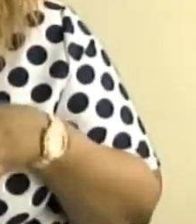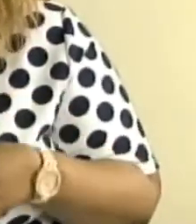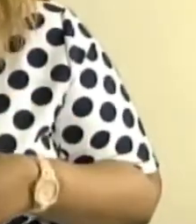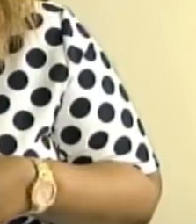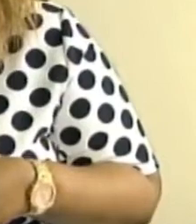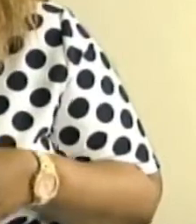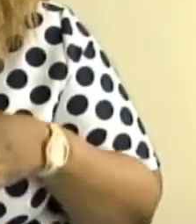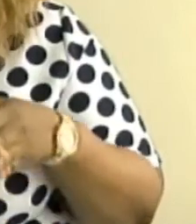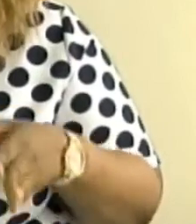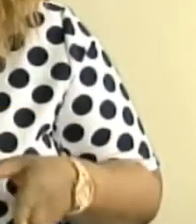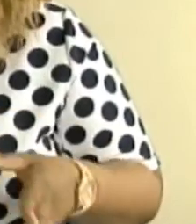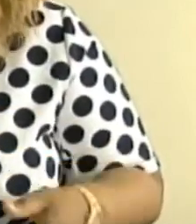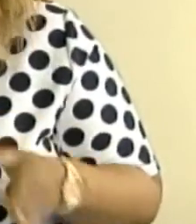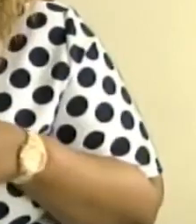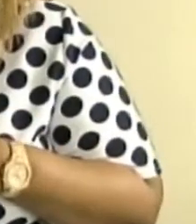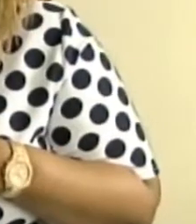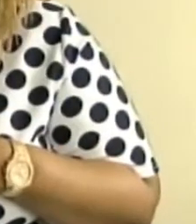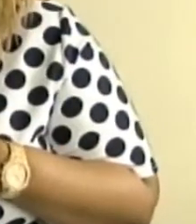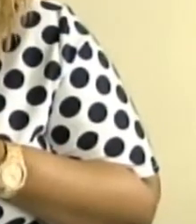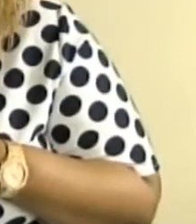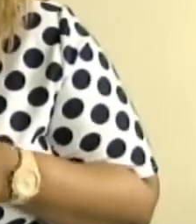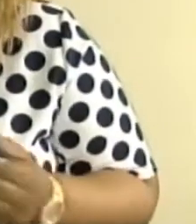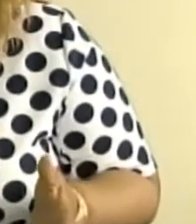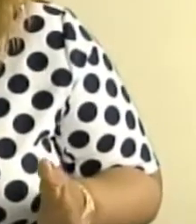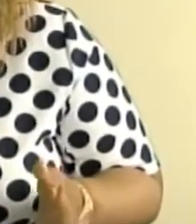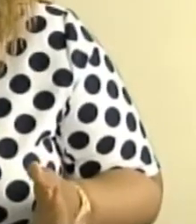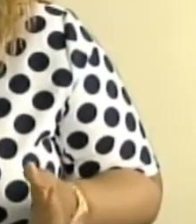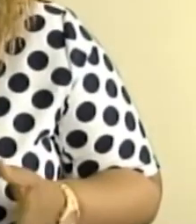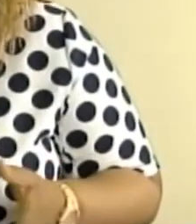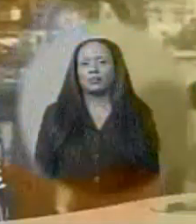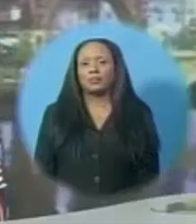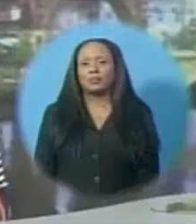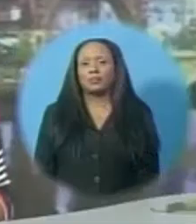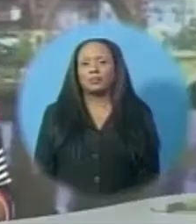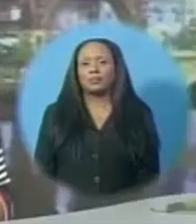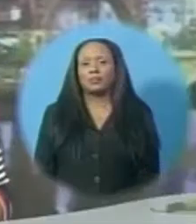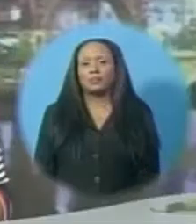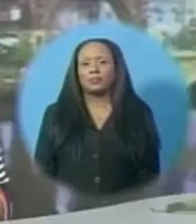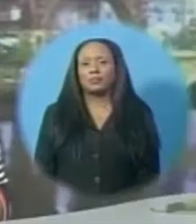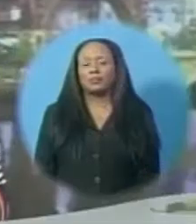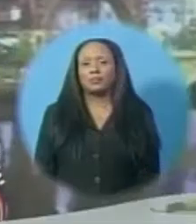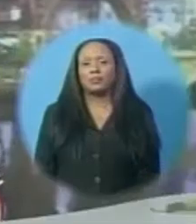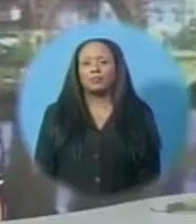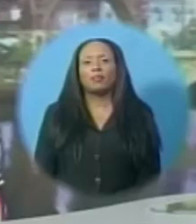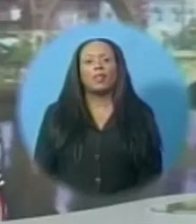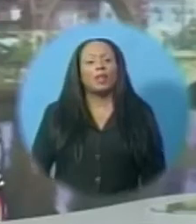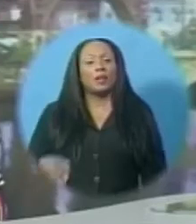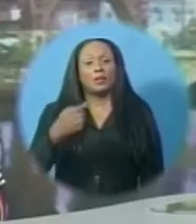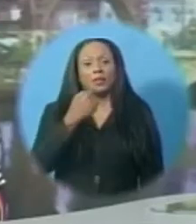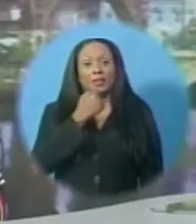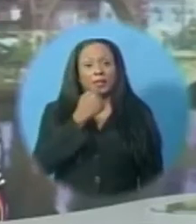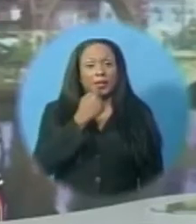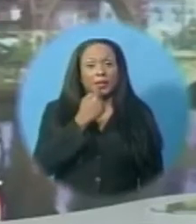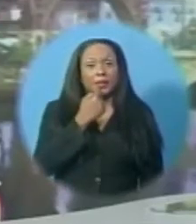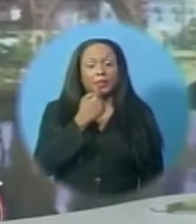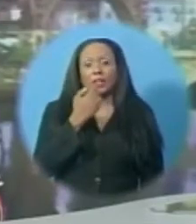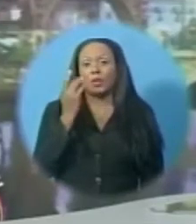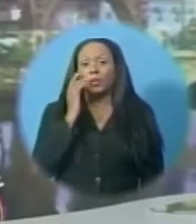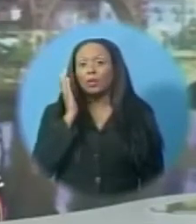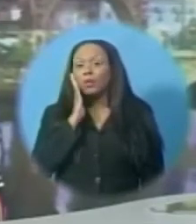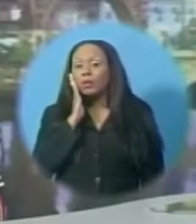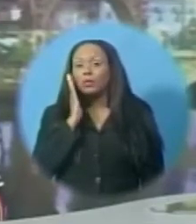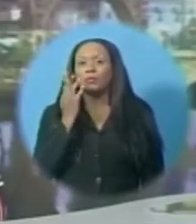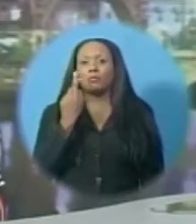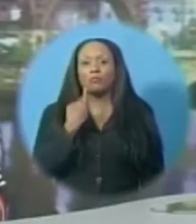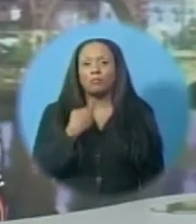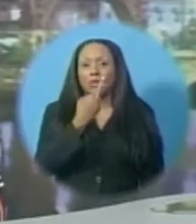employees implemented, it led to a reduction in the accidents over time. According to Ms. James, hotels and restaurants account